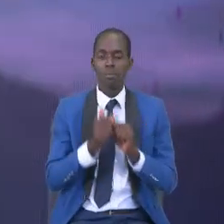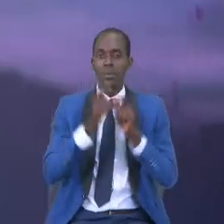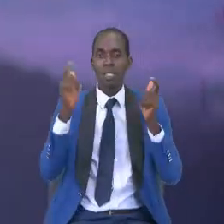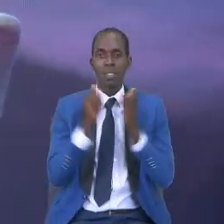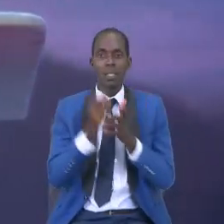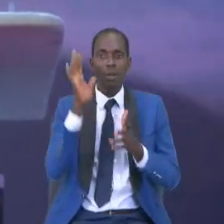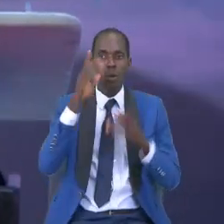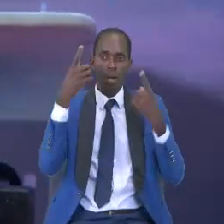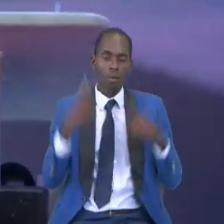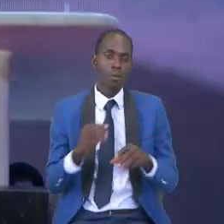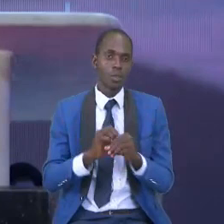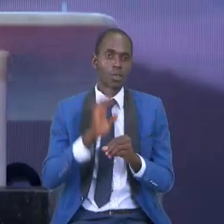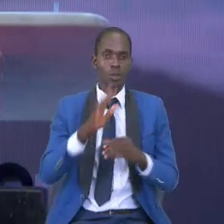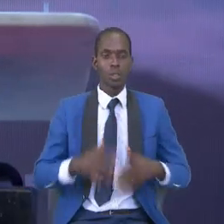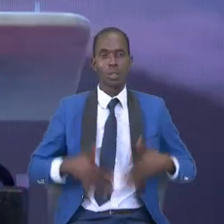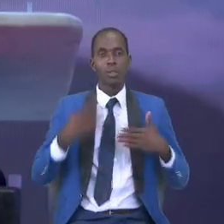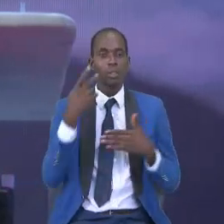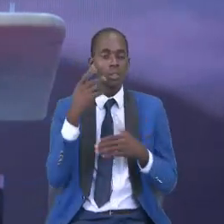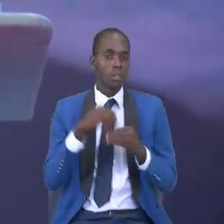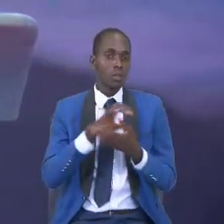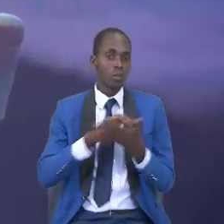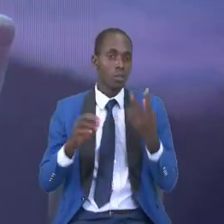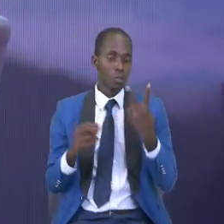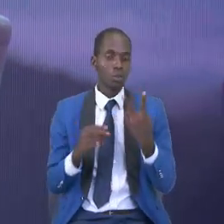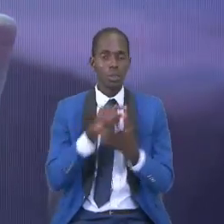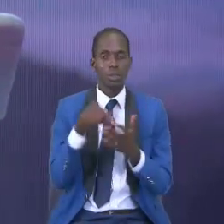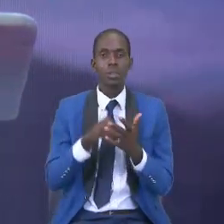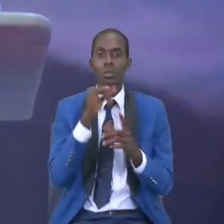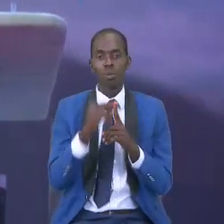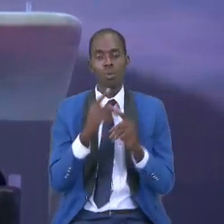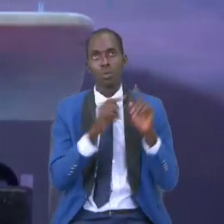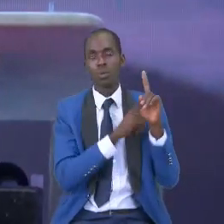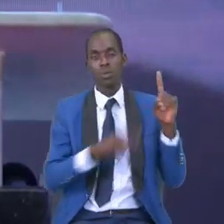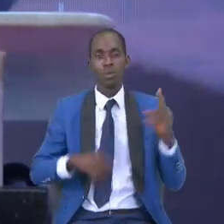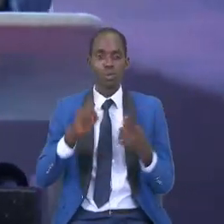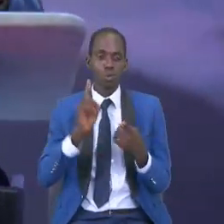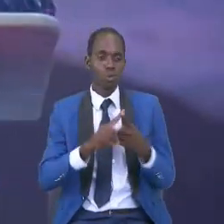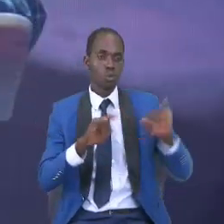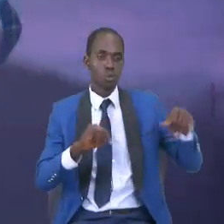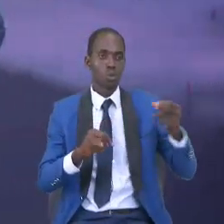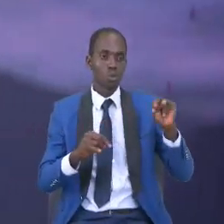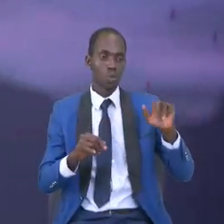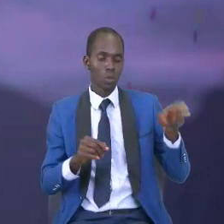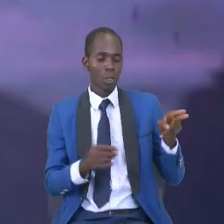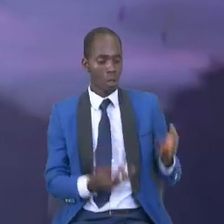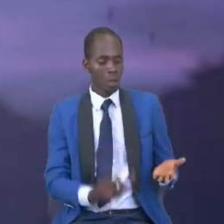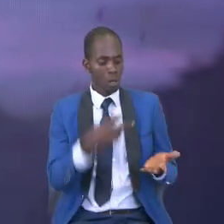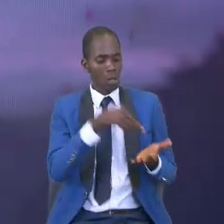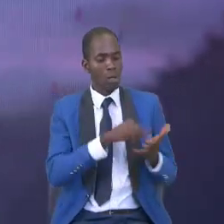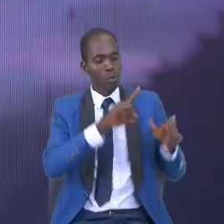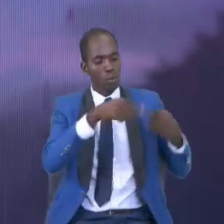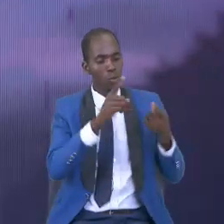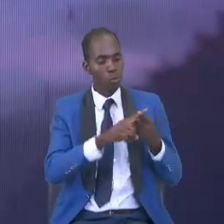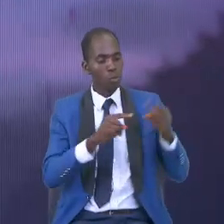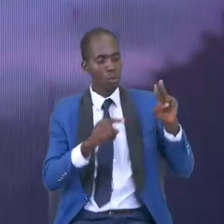your life. Look at verse 2. This is the word of the Lord to him. Arise, go to Nineveh. Arise, go to Nineveh. The Lord